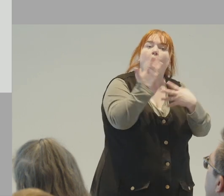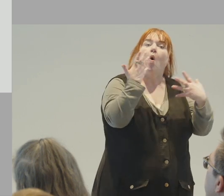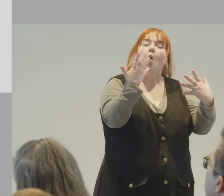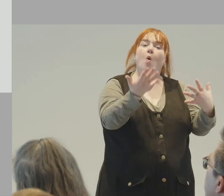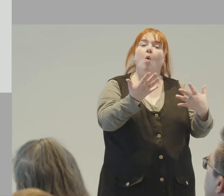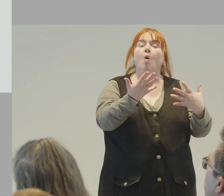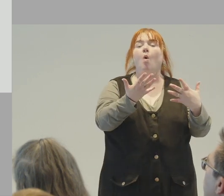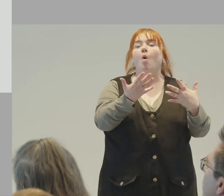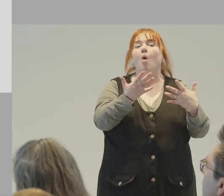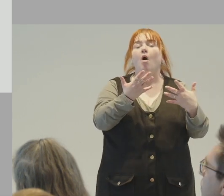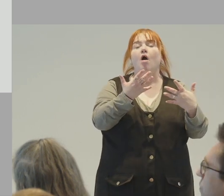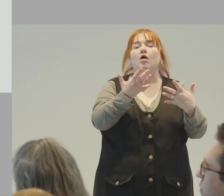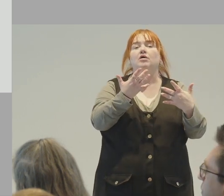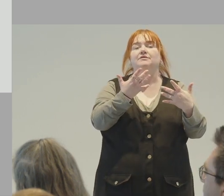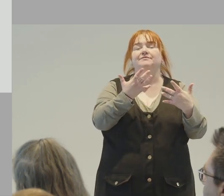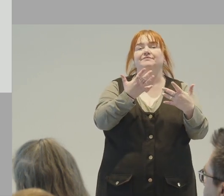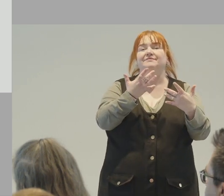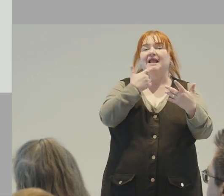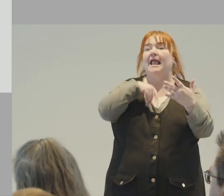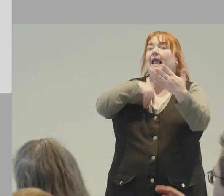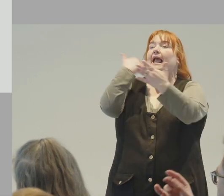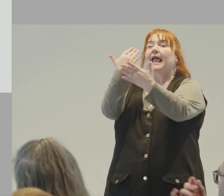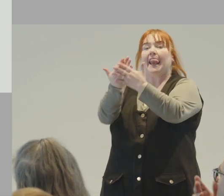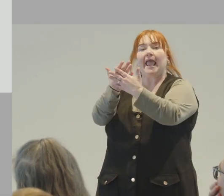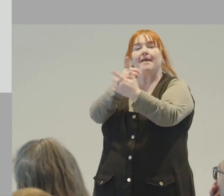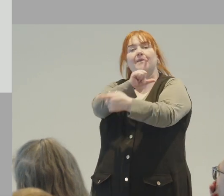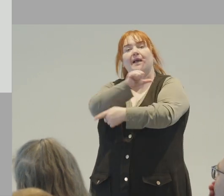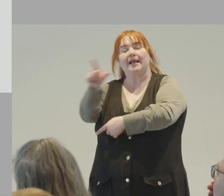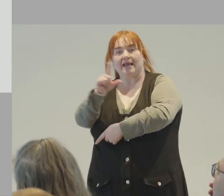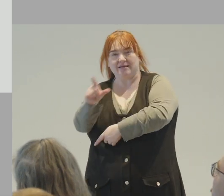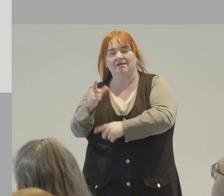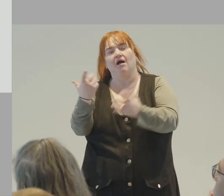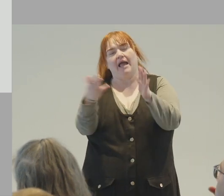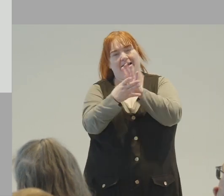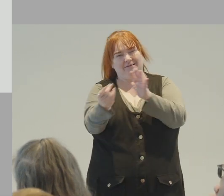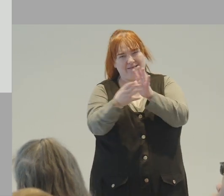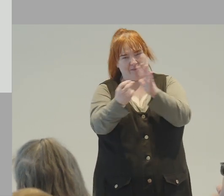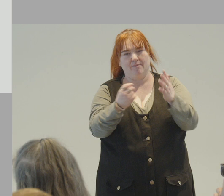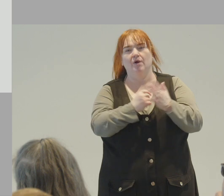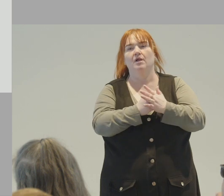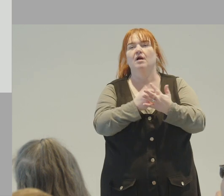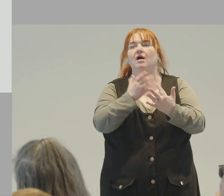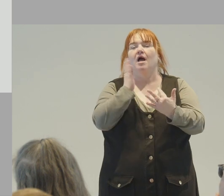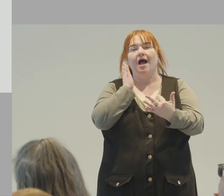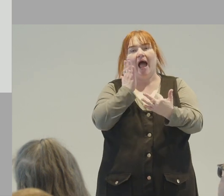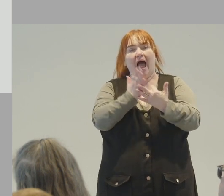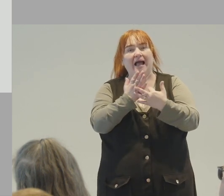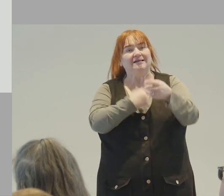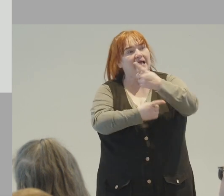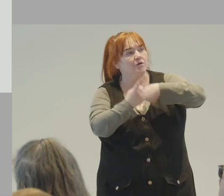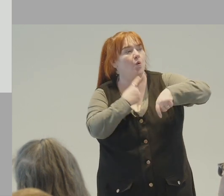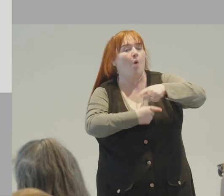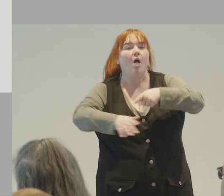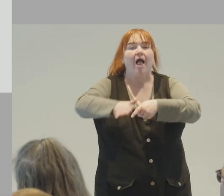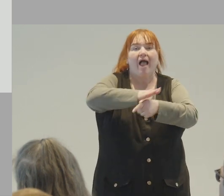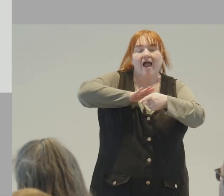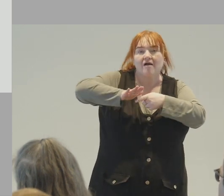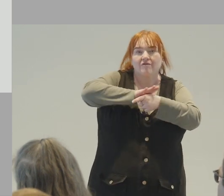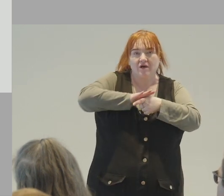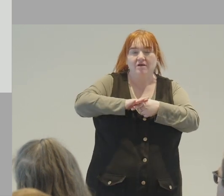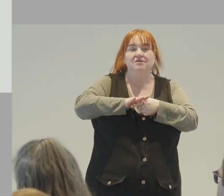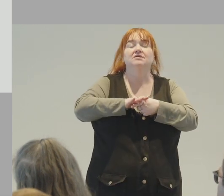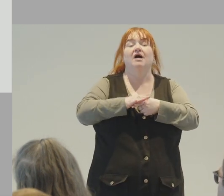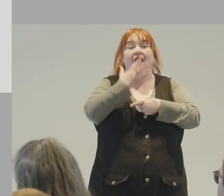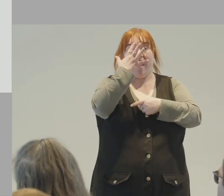for example, Access All Areas, if we work with an artist who needs a support worker and has access to